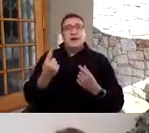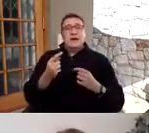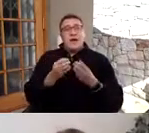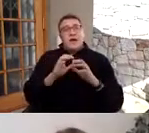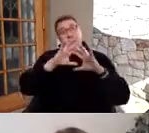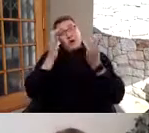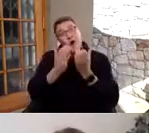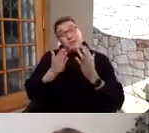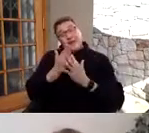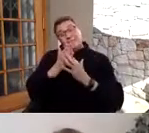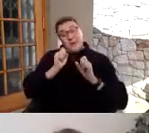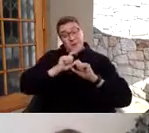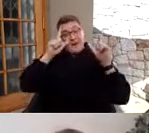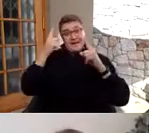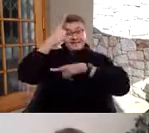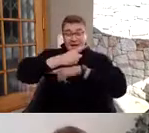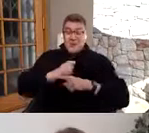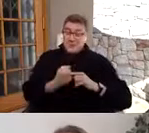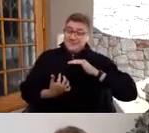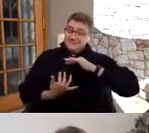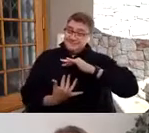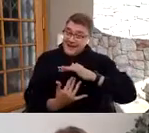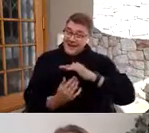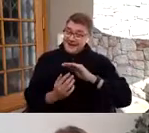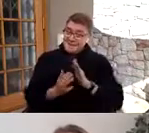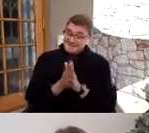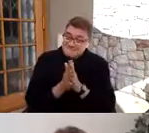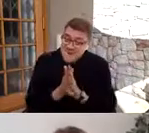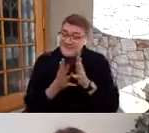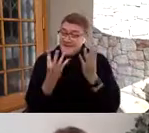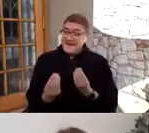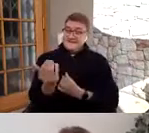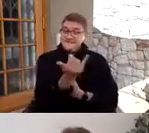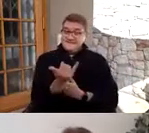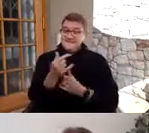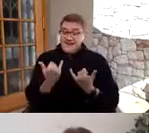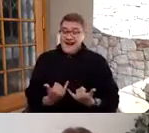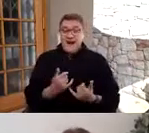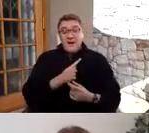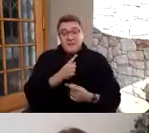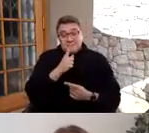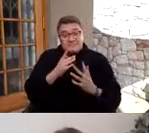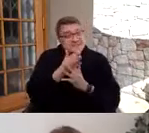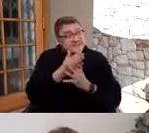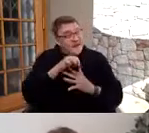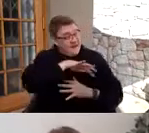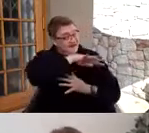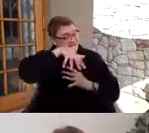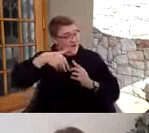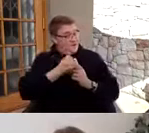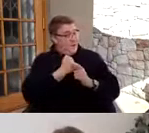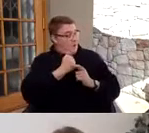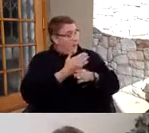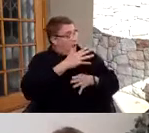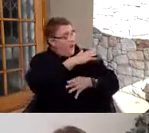that you leave feeling inspired and motivated to create accessible environments within your workspace, within your school space,